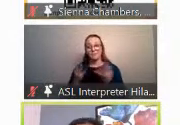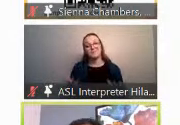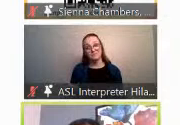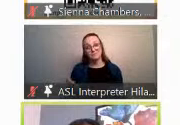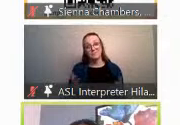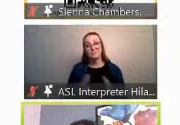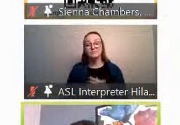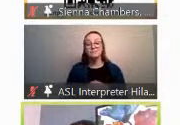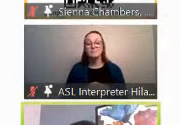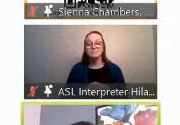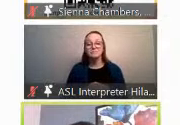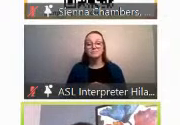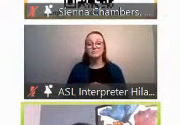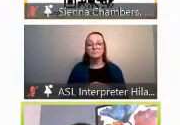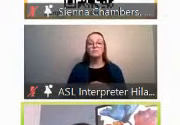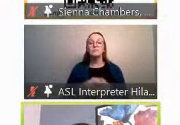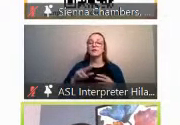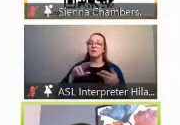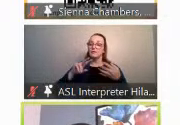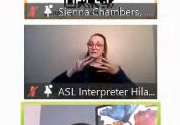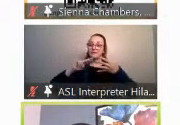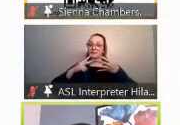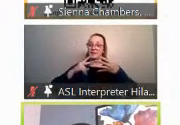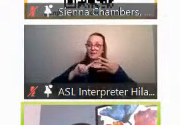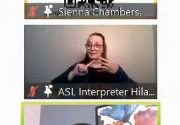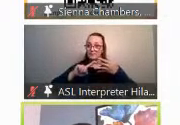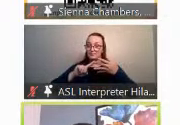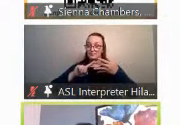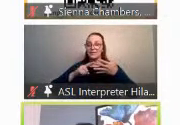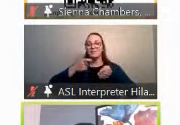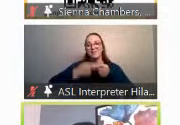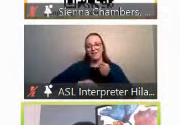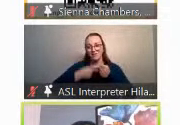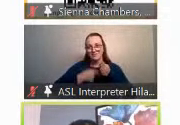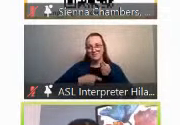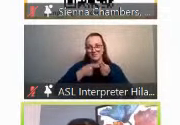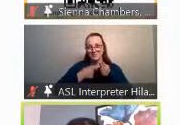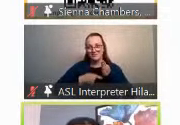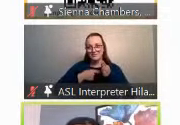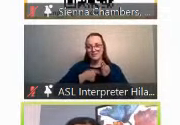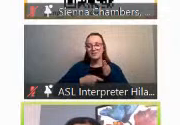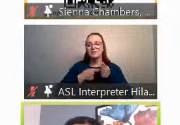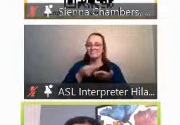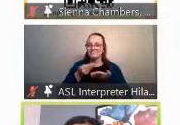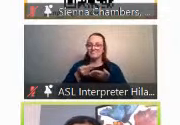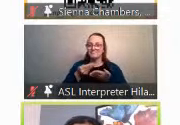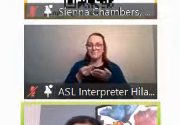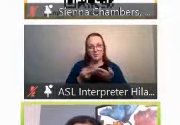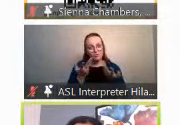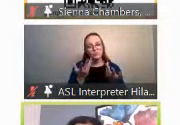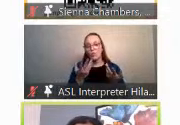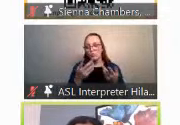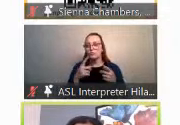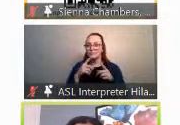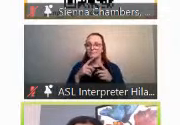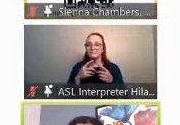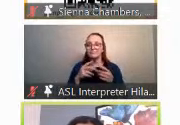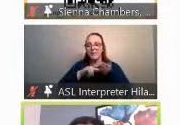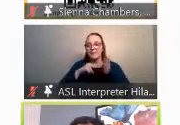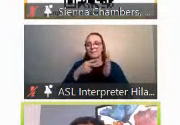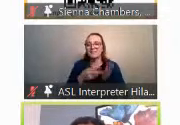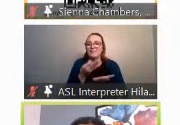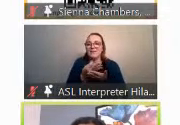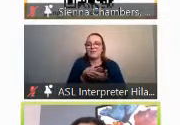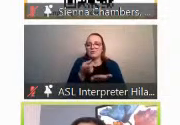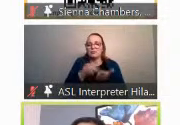The second dimension we'll talk about today is cost, and this dimension, of course, refers to the financial costs associated with